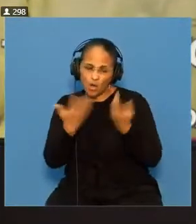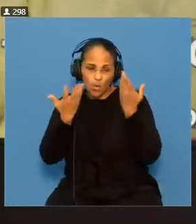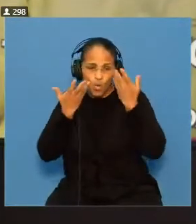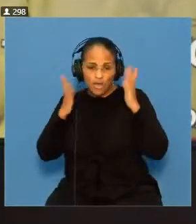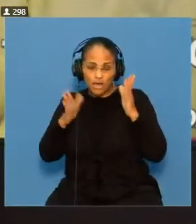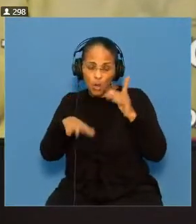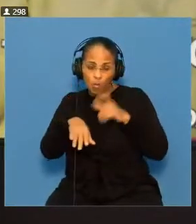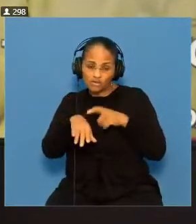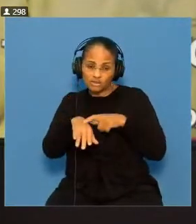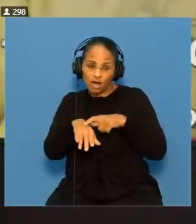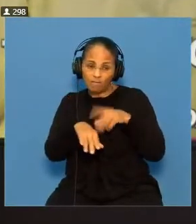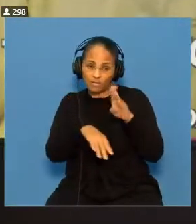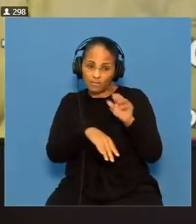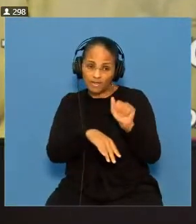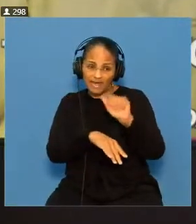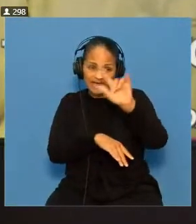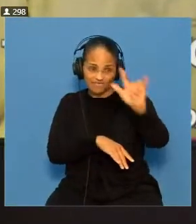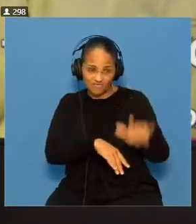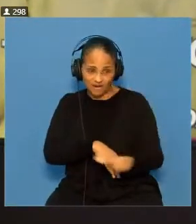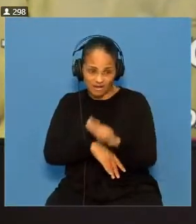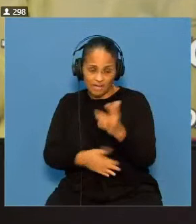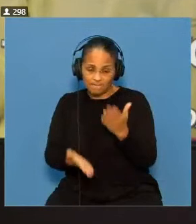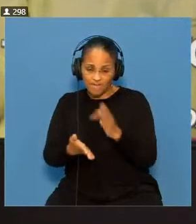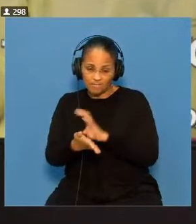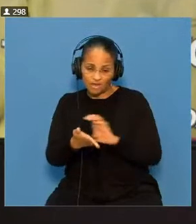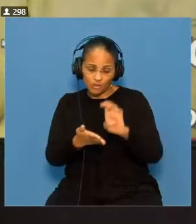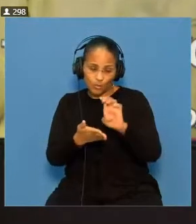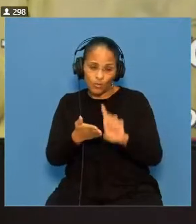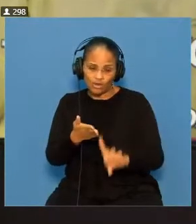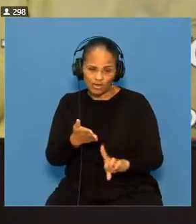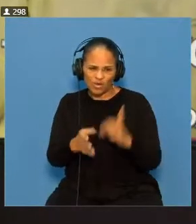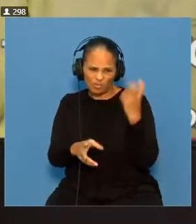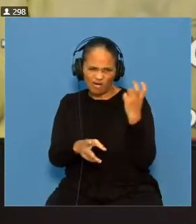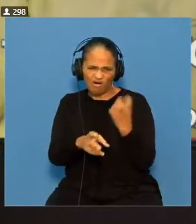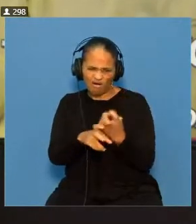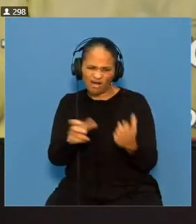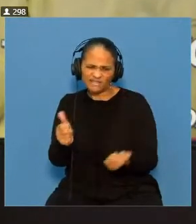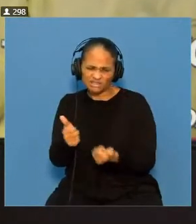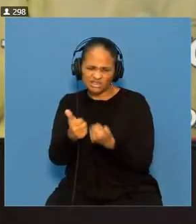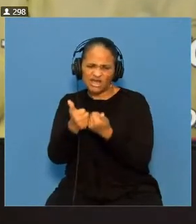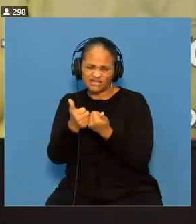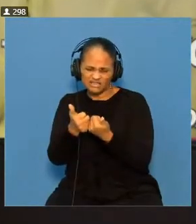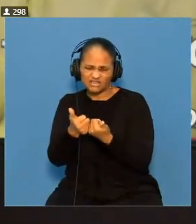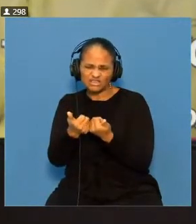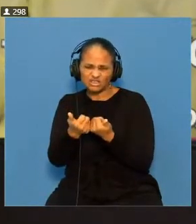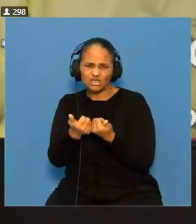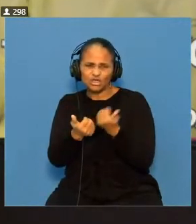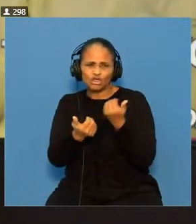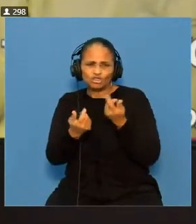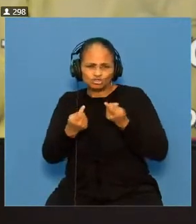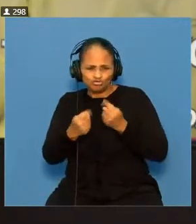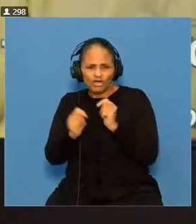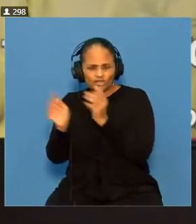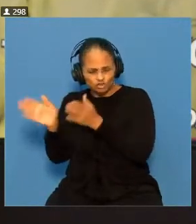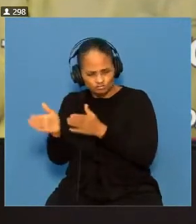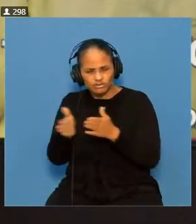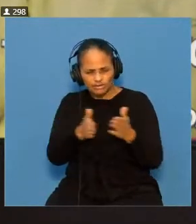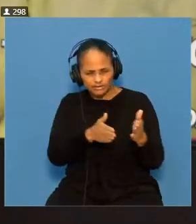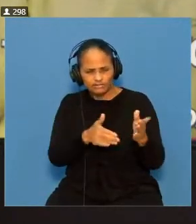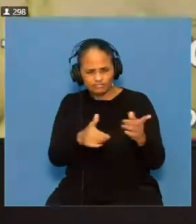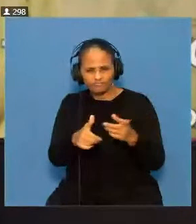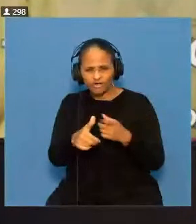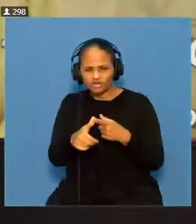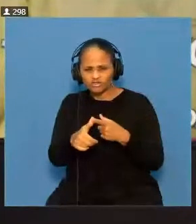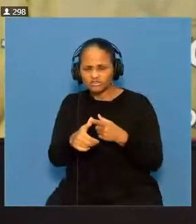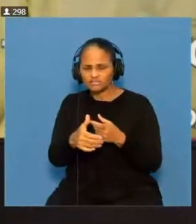BA flight's going to come in. And I think the weekend may prove a little bit more difficult and challenging trying to operationalize things on a weekend versus having it start